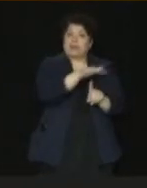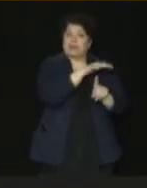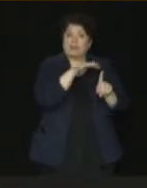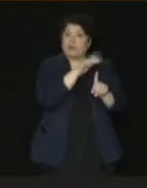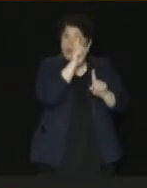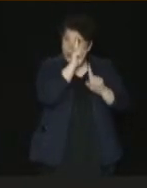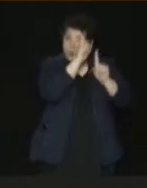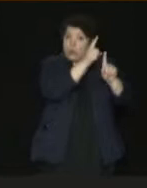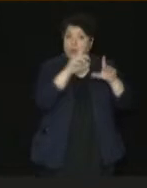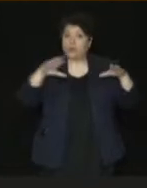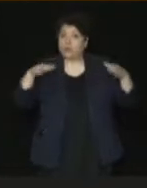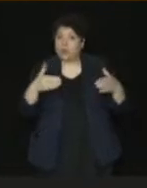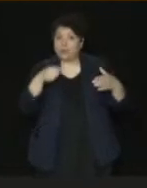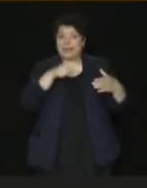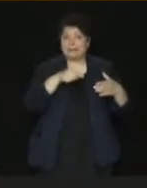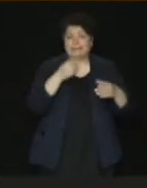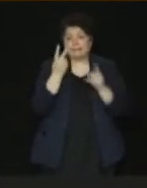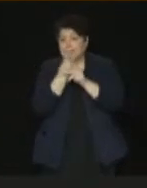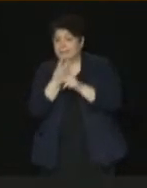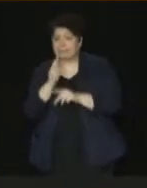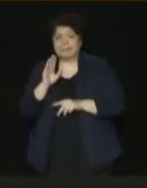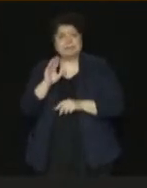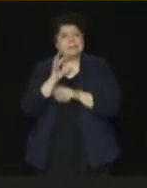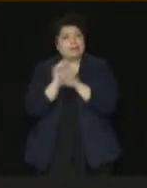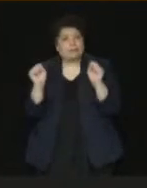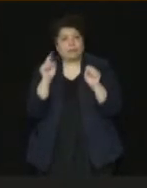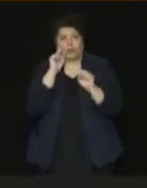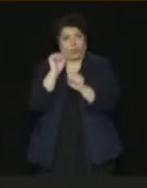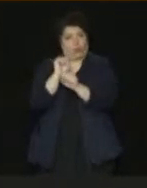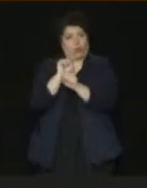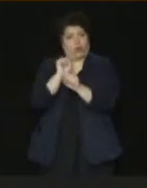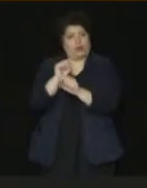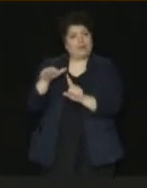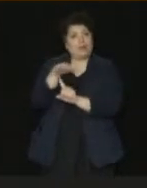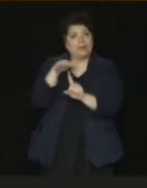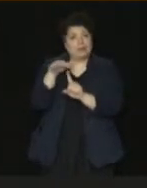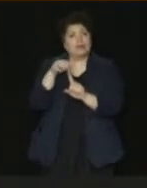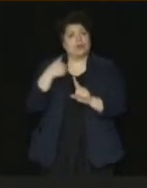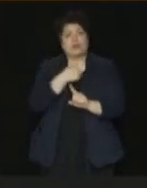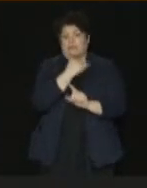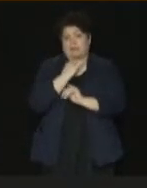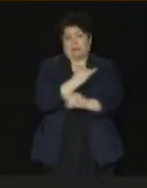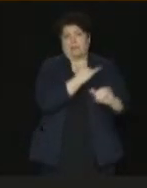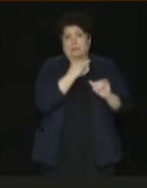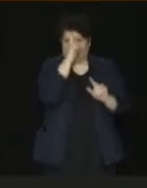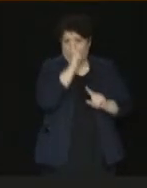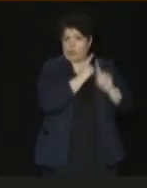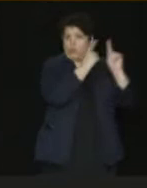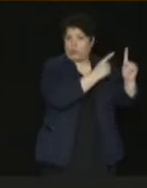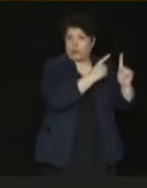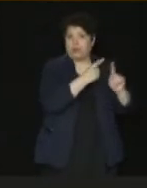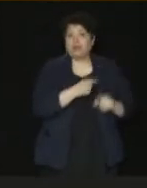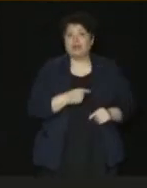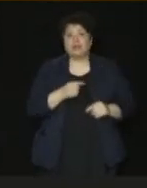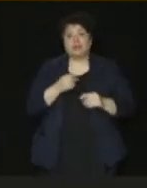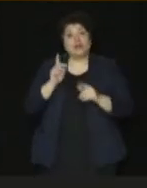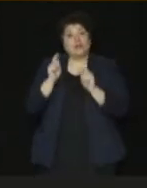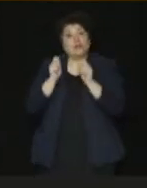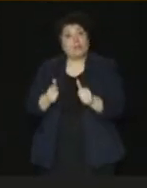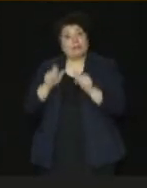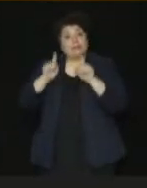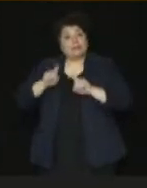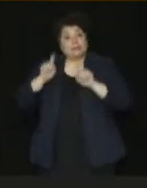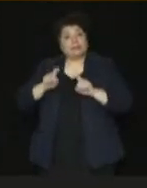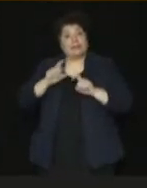to ensure the safety of workplaces, and that is also our priority. Thanks to rapid testing, people